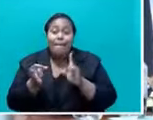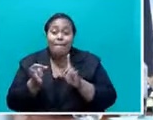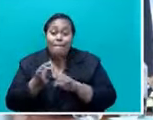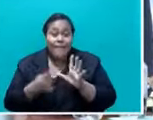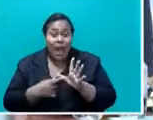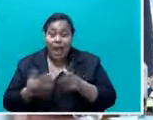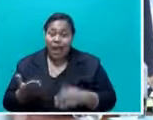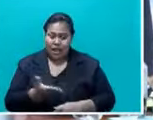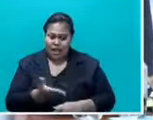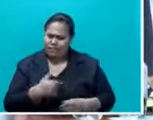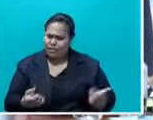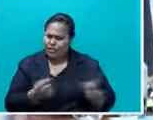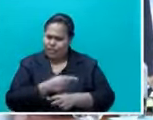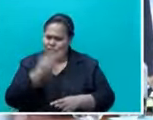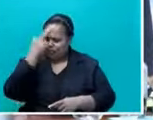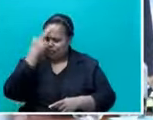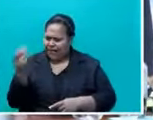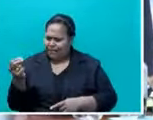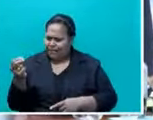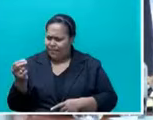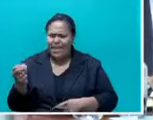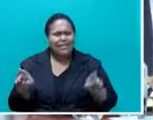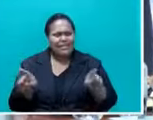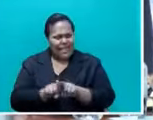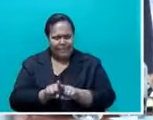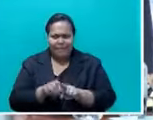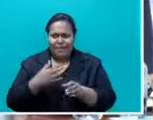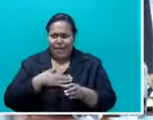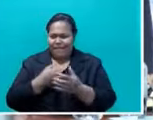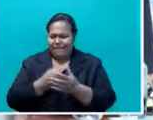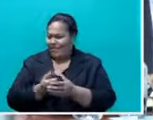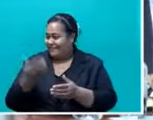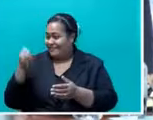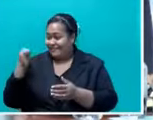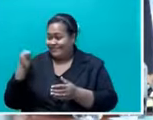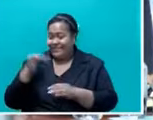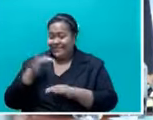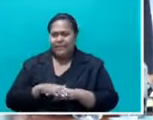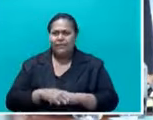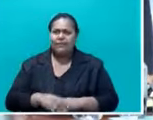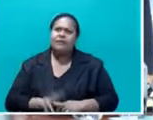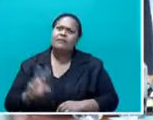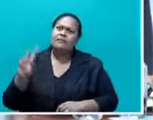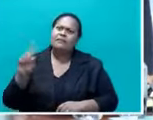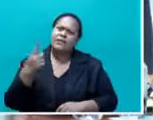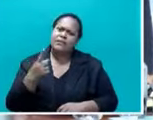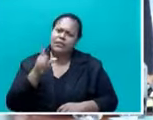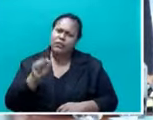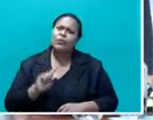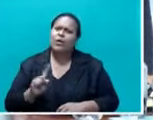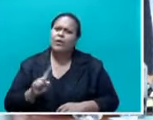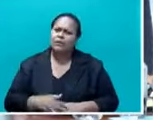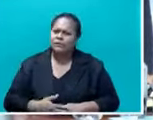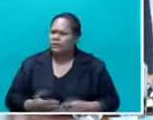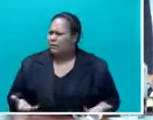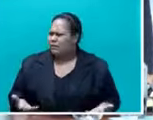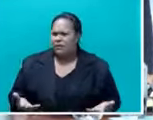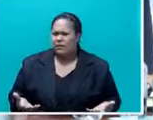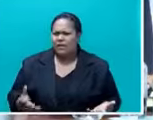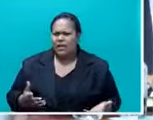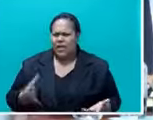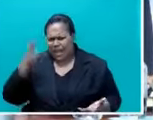telling Felipe, who is the same Matangali as me, Honorable Speaker, the first thing they'll do is to complain, where is that name from,